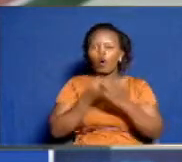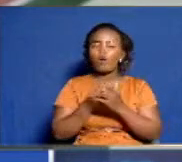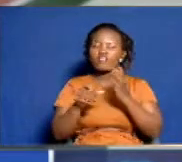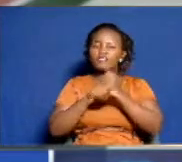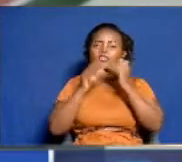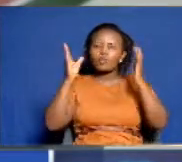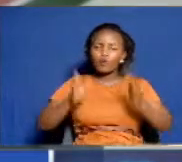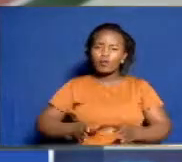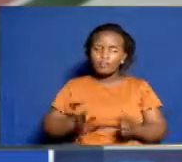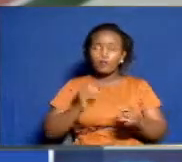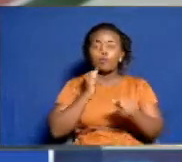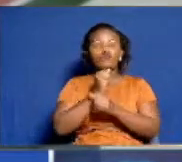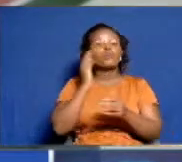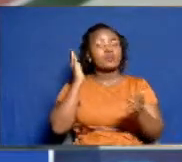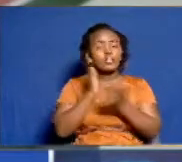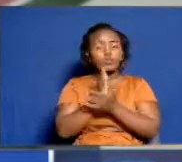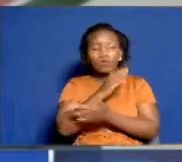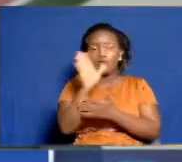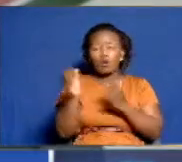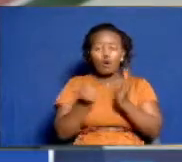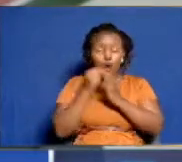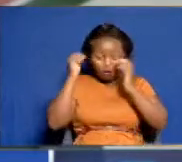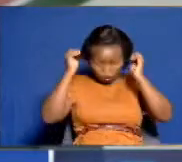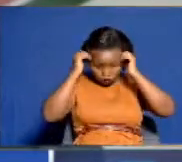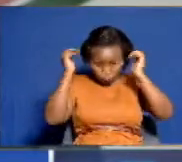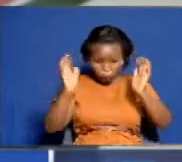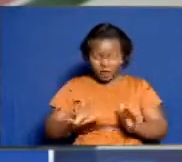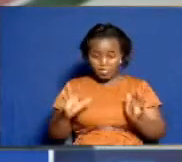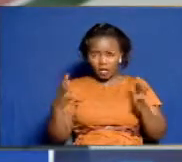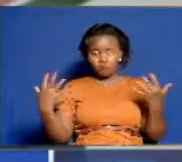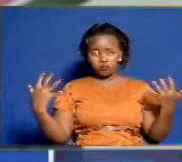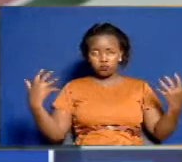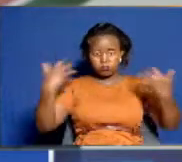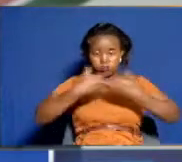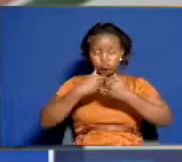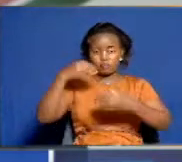left behind as we seek to pass the benefits of physical